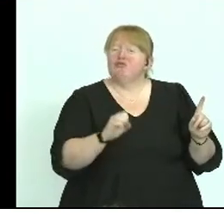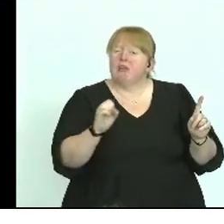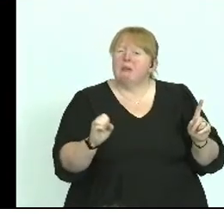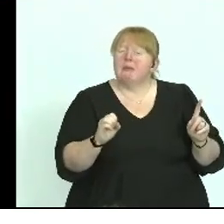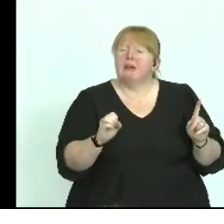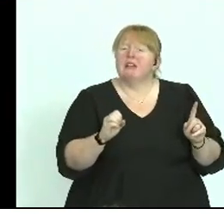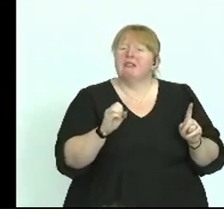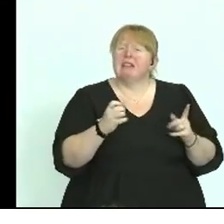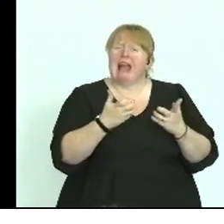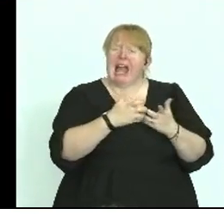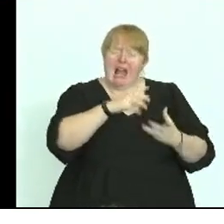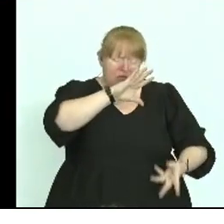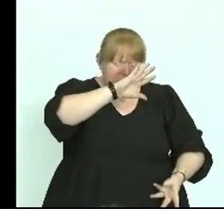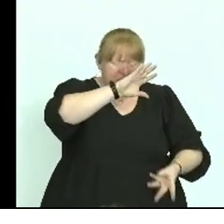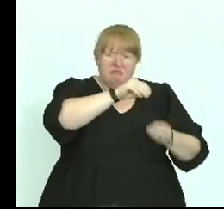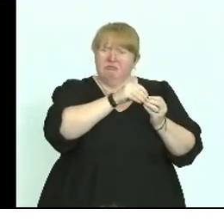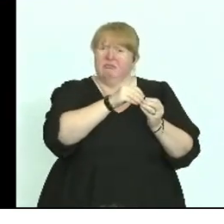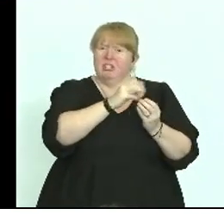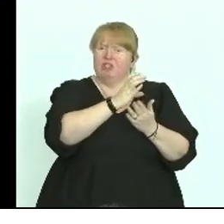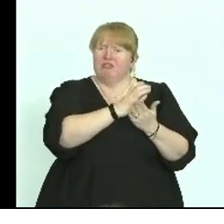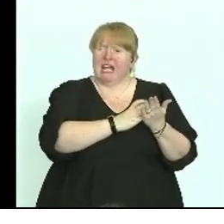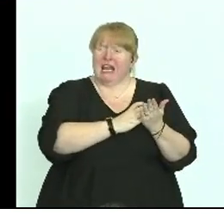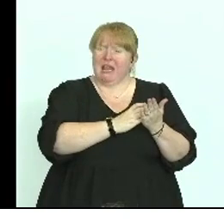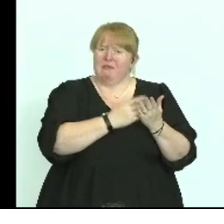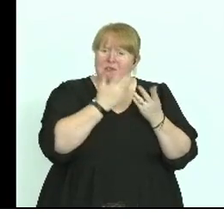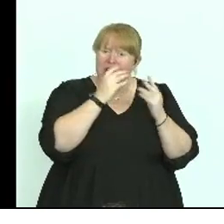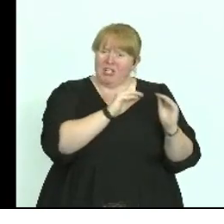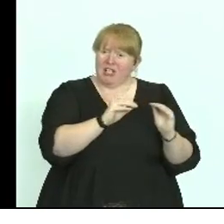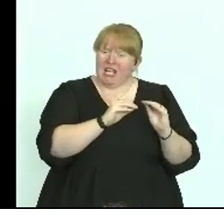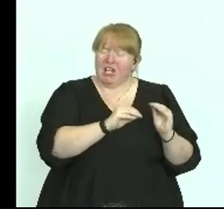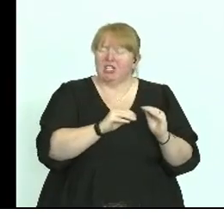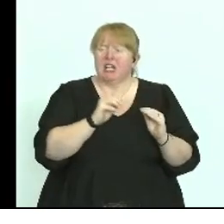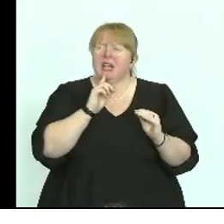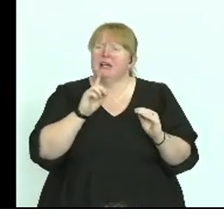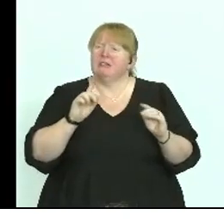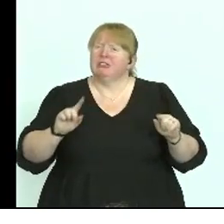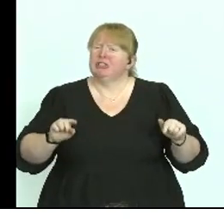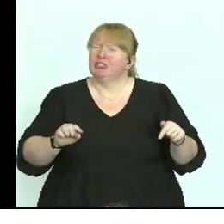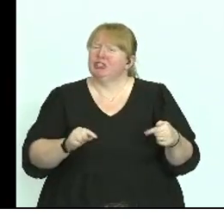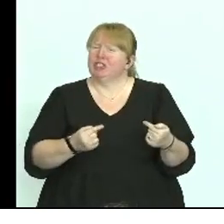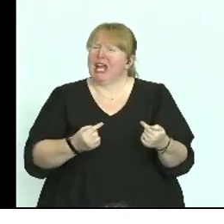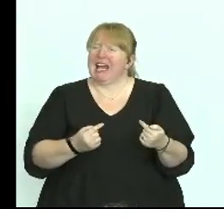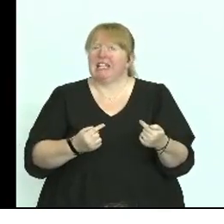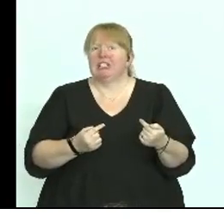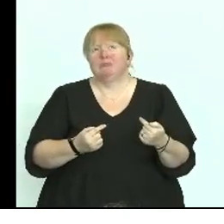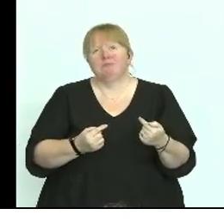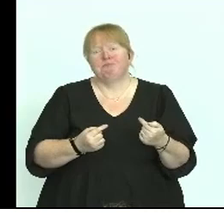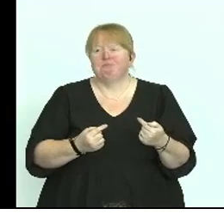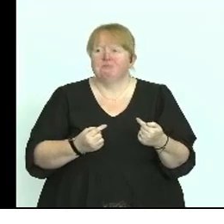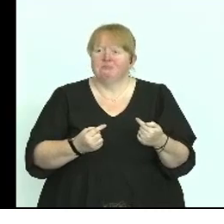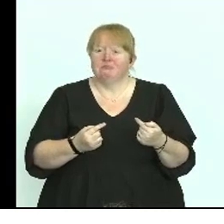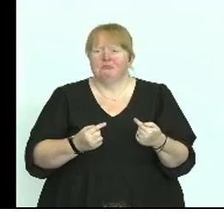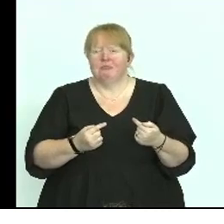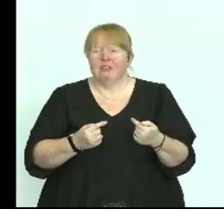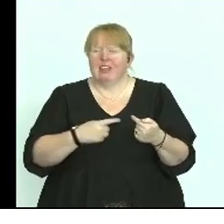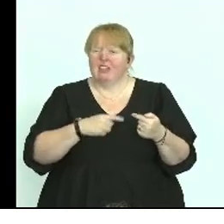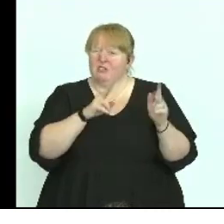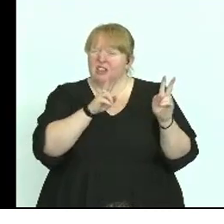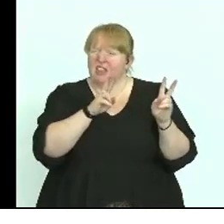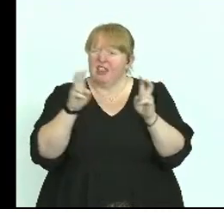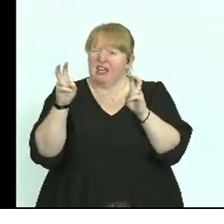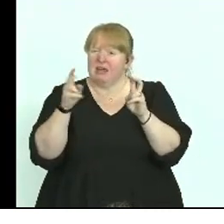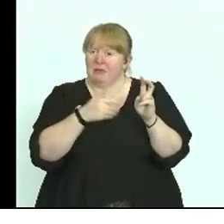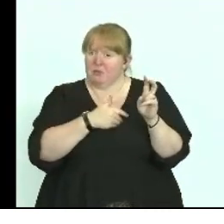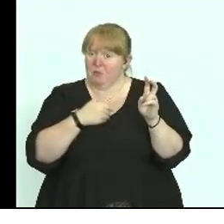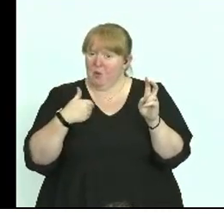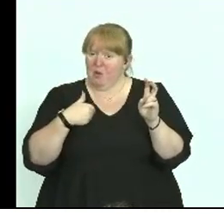how that comes together. But a challenge is that, and this kind of was a theme that came up this